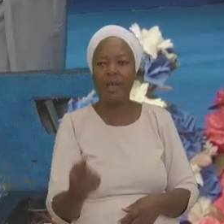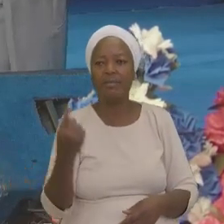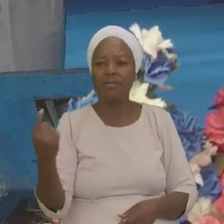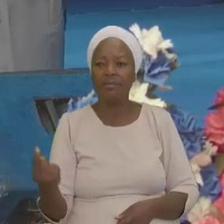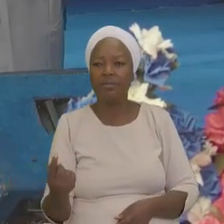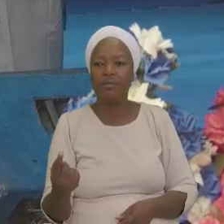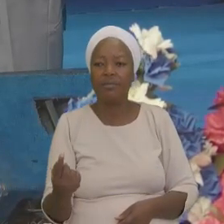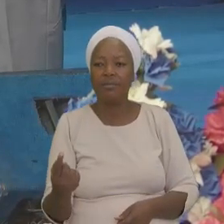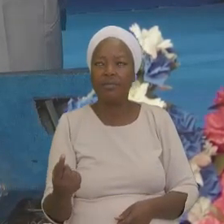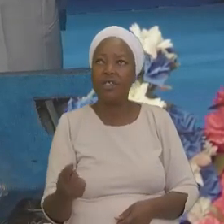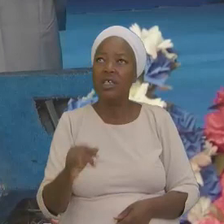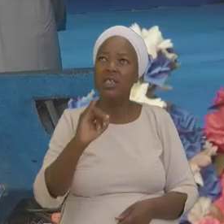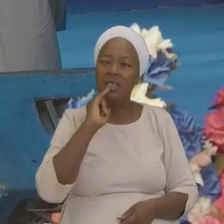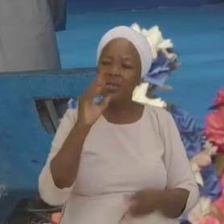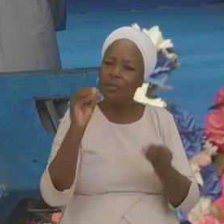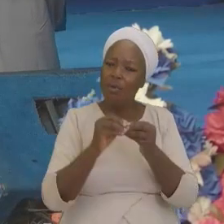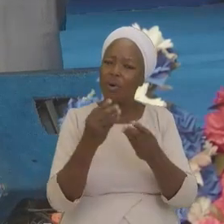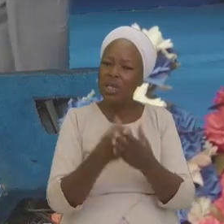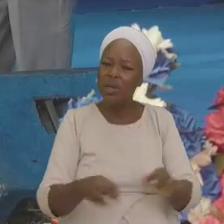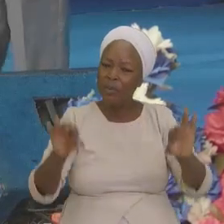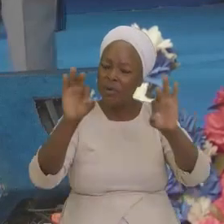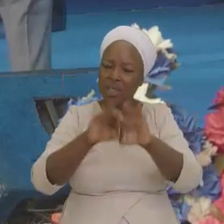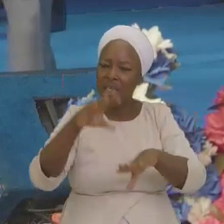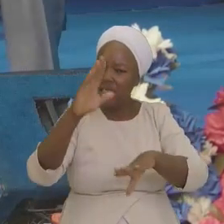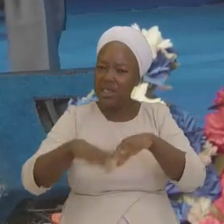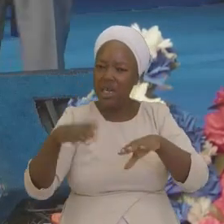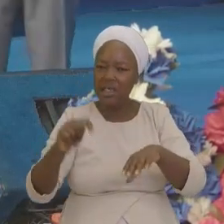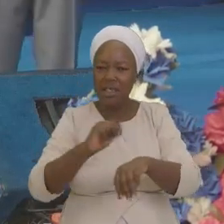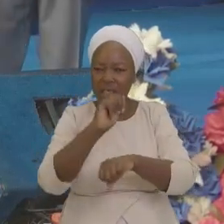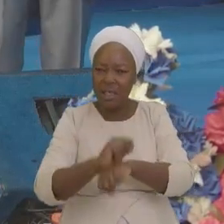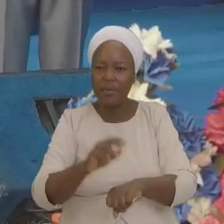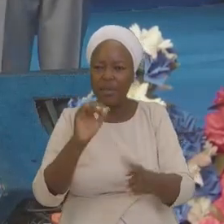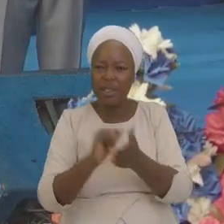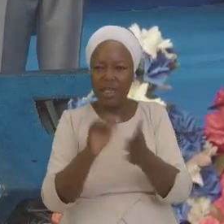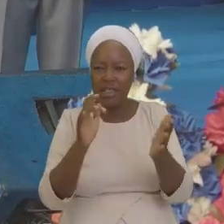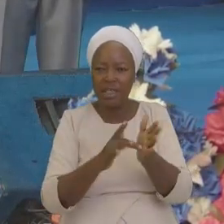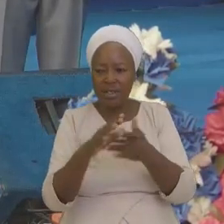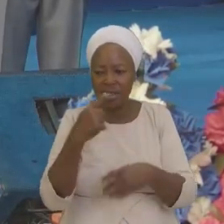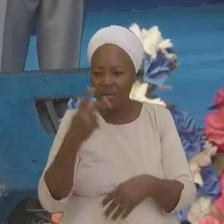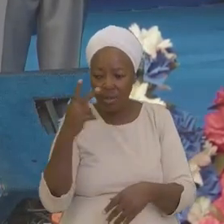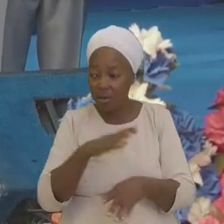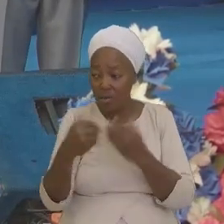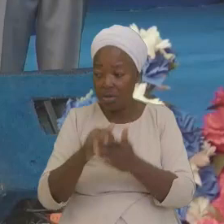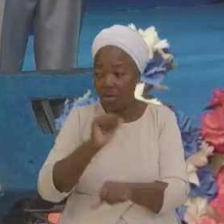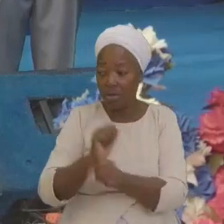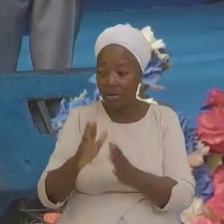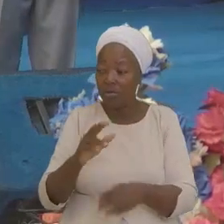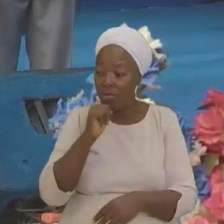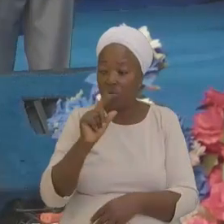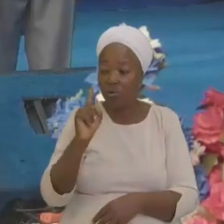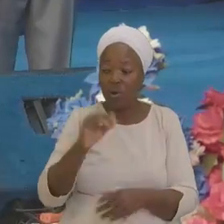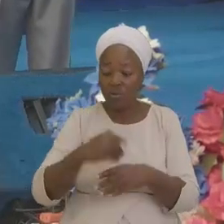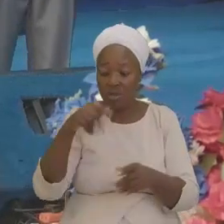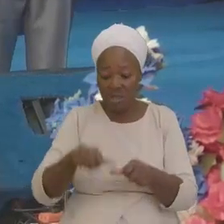It's more important than the temple that Jesus said, "You see all the stones, not one will remain on one